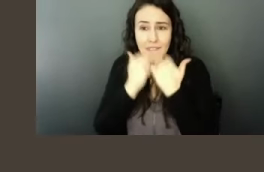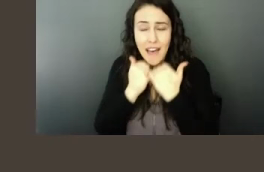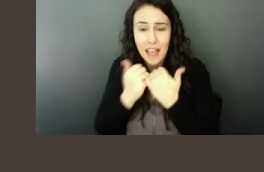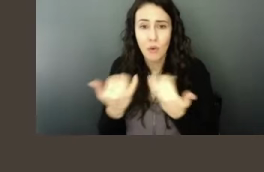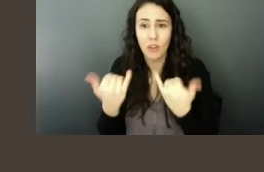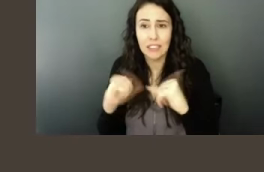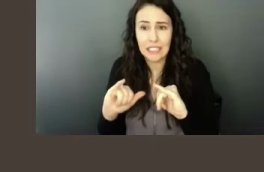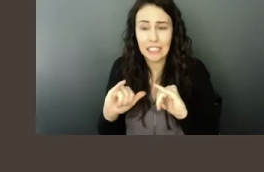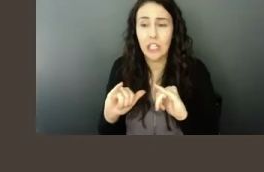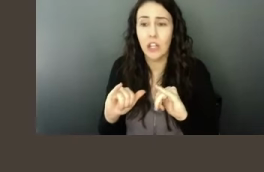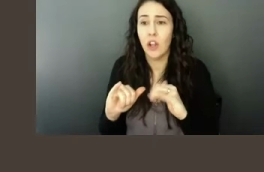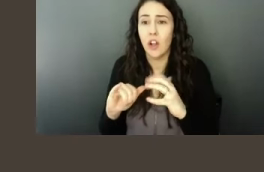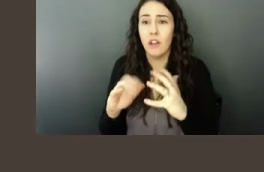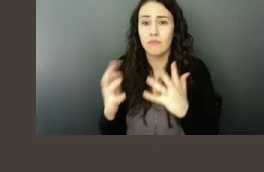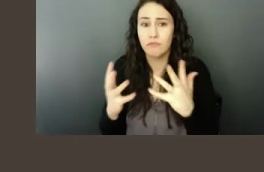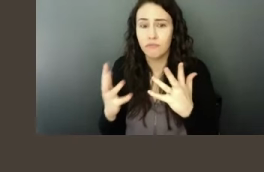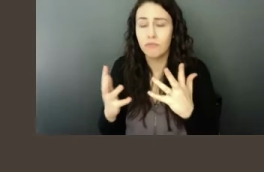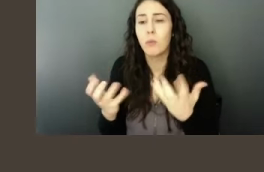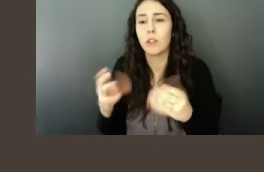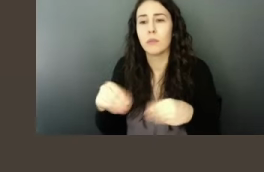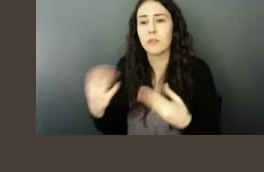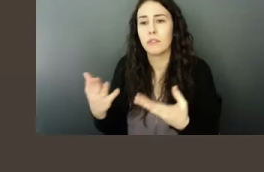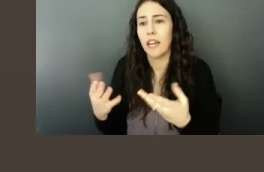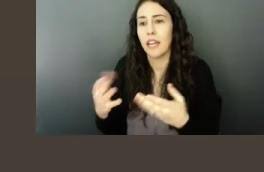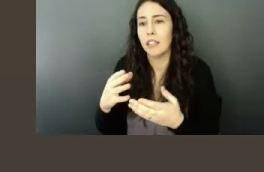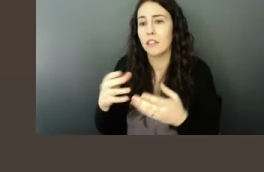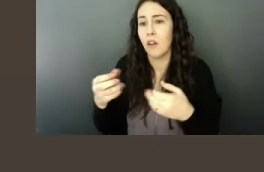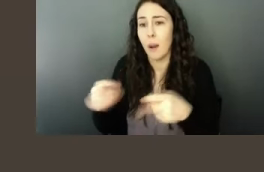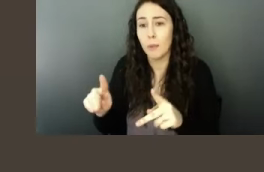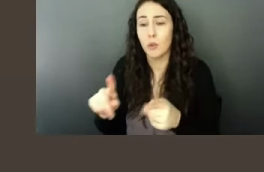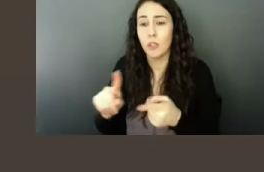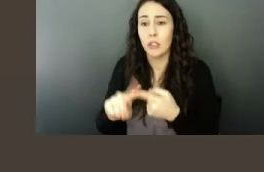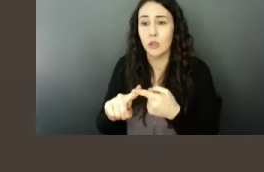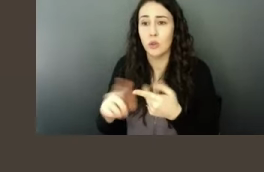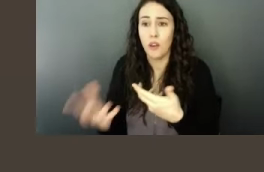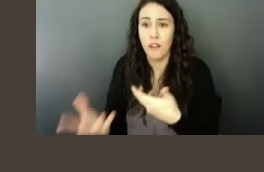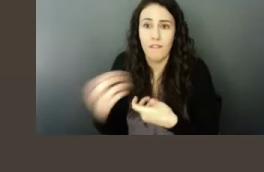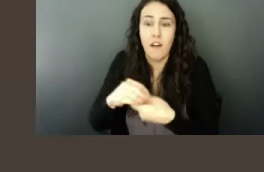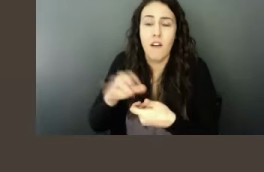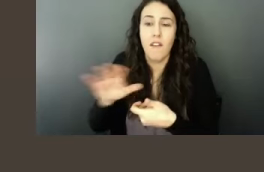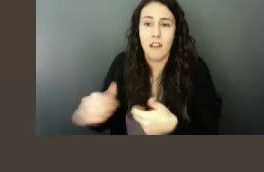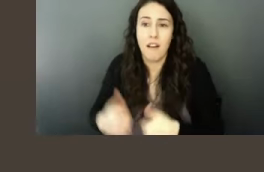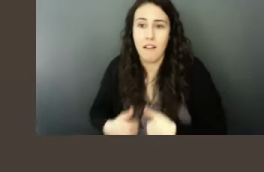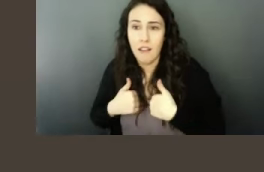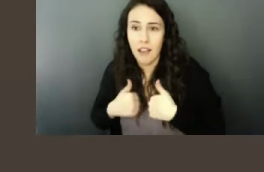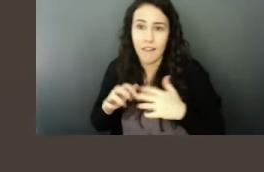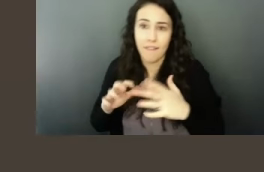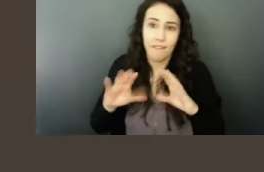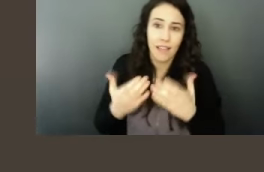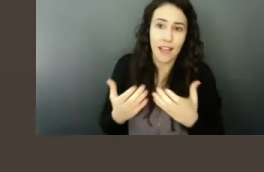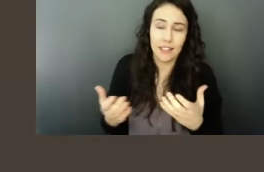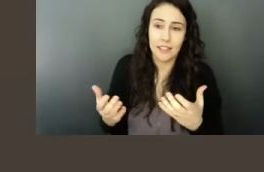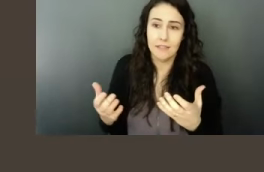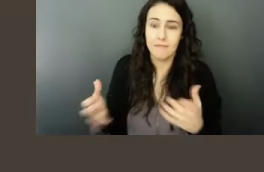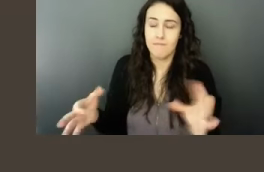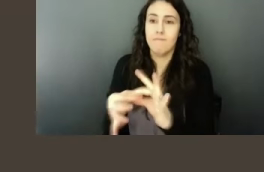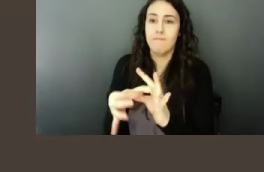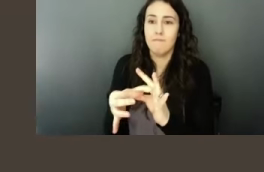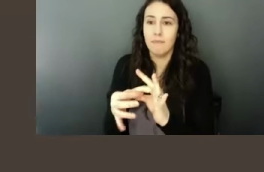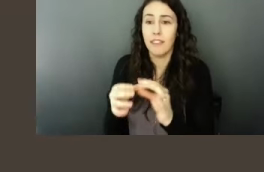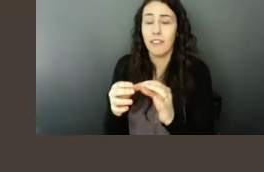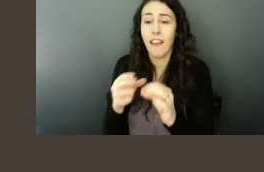that and provide students with opportunities that is inclusive to their lives in a direct way, and also is hitting the